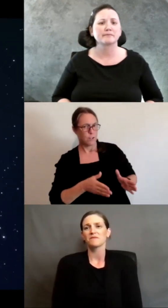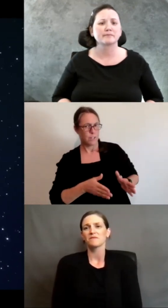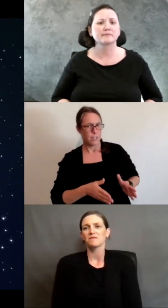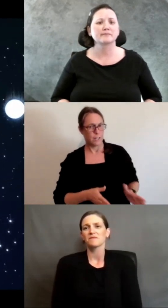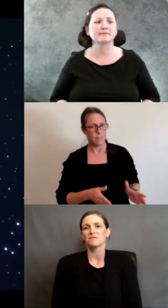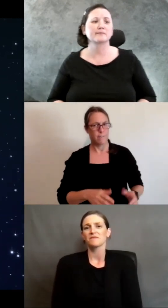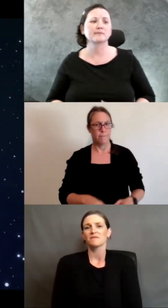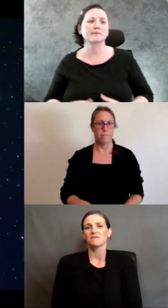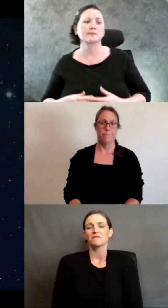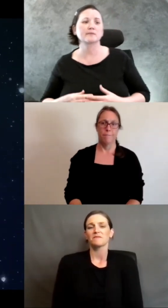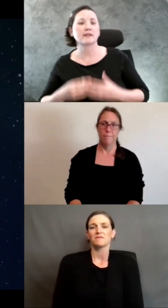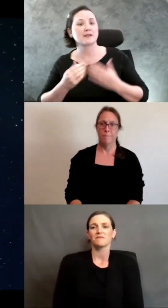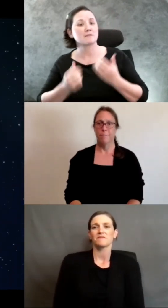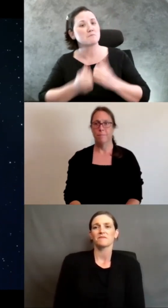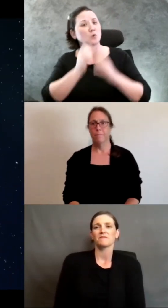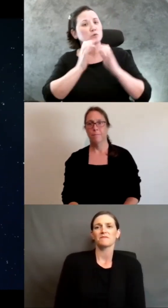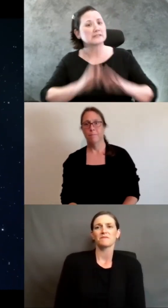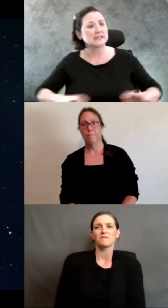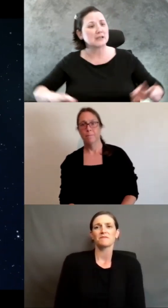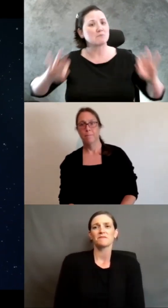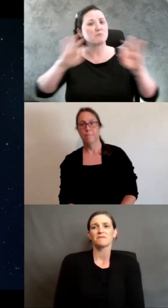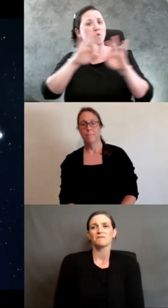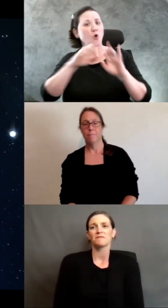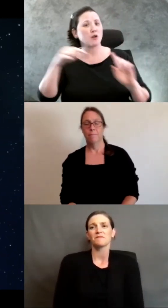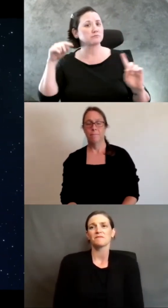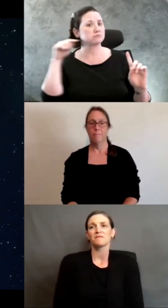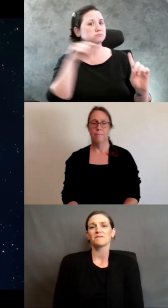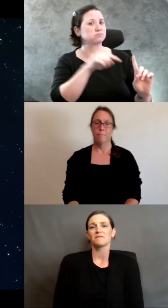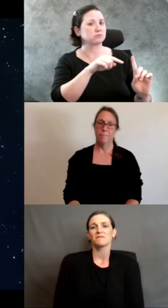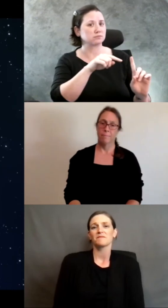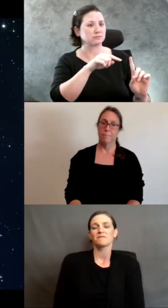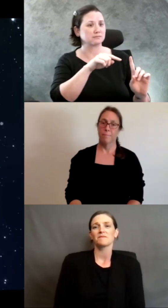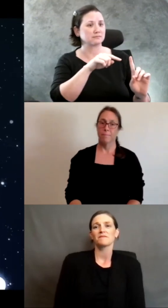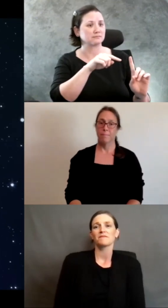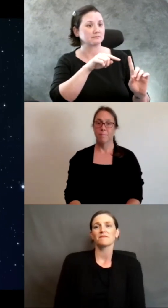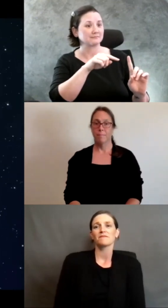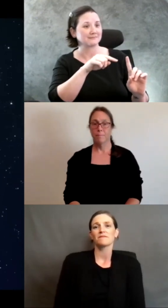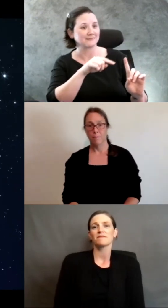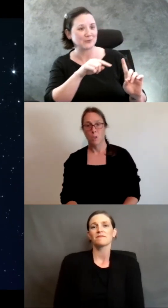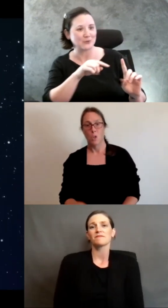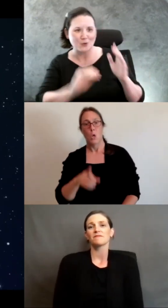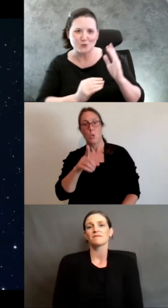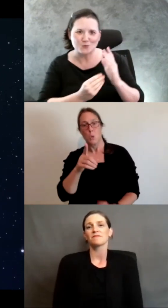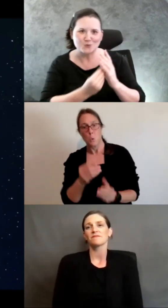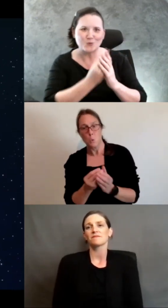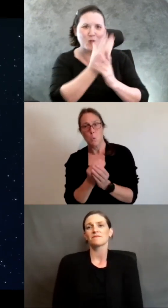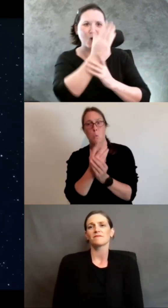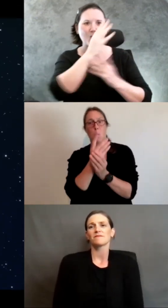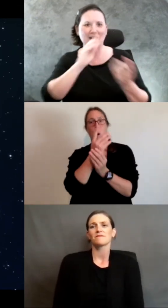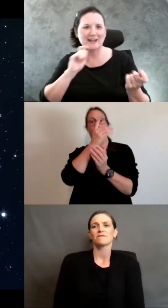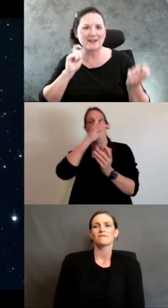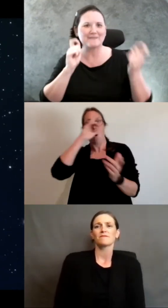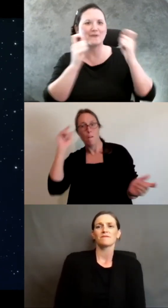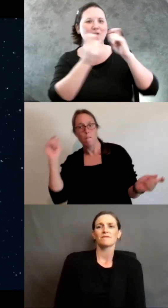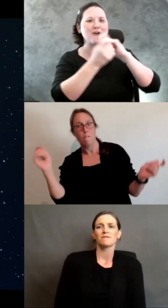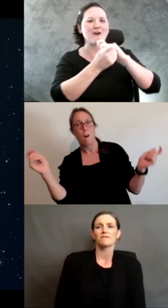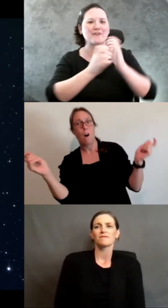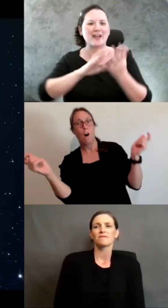the most important thing is that you grow and evolve and you